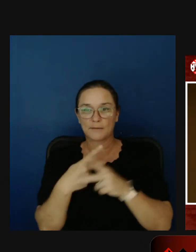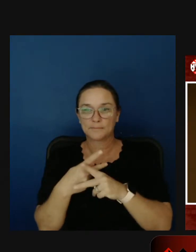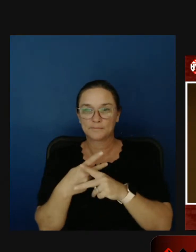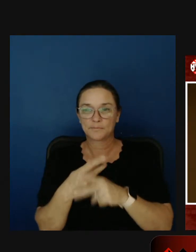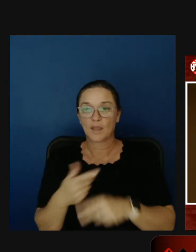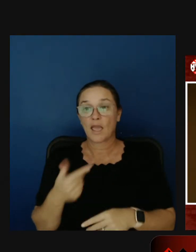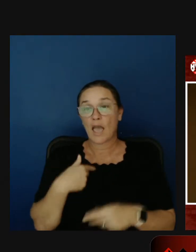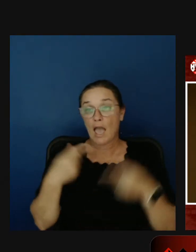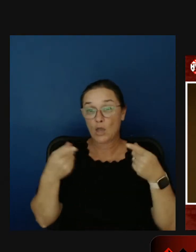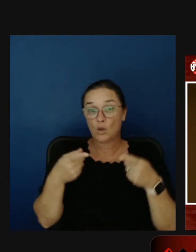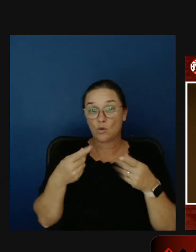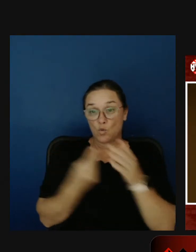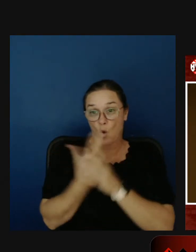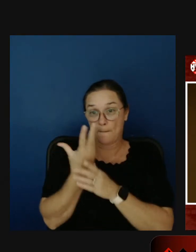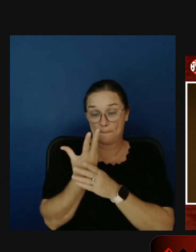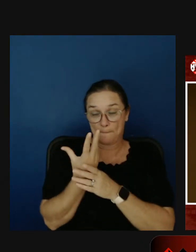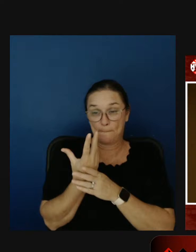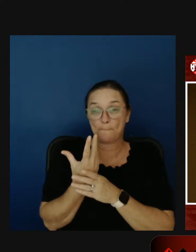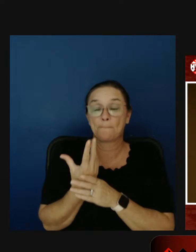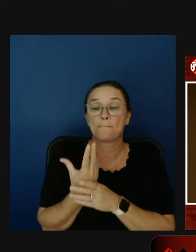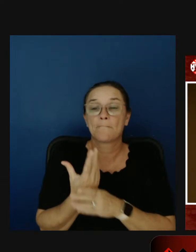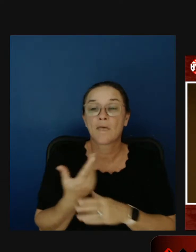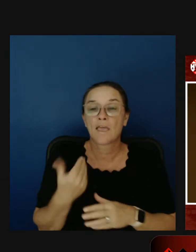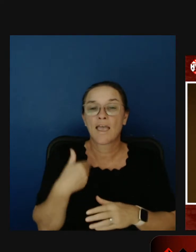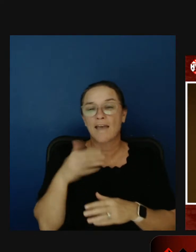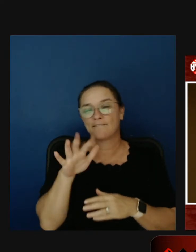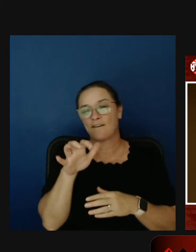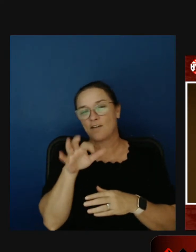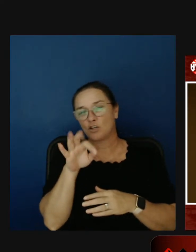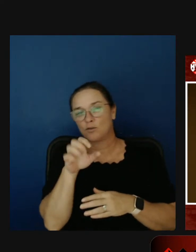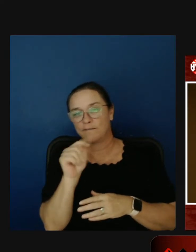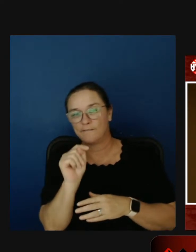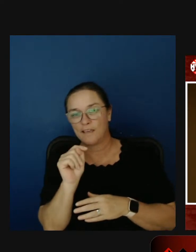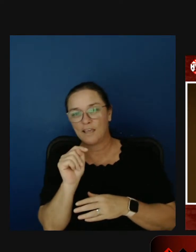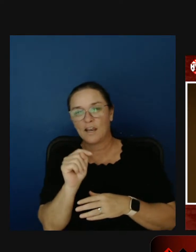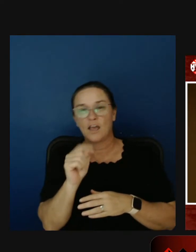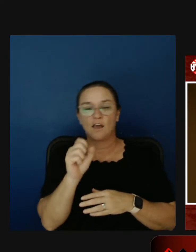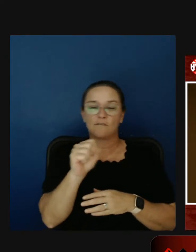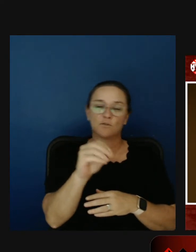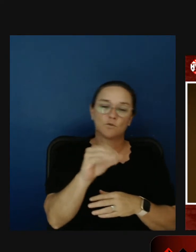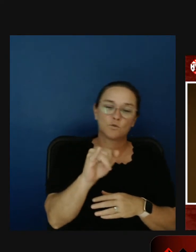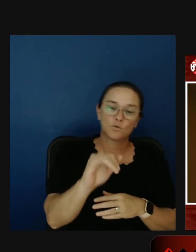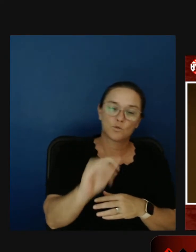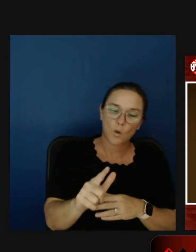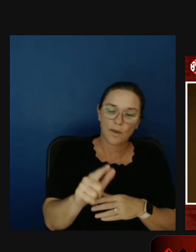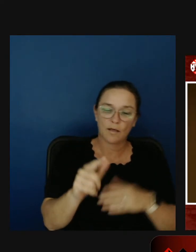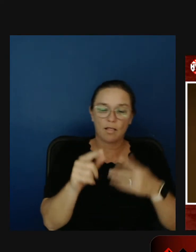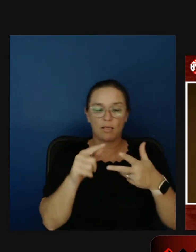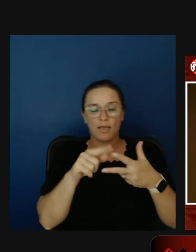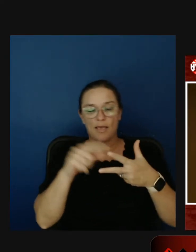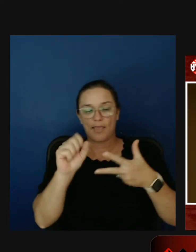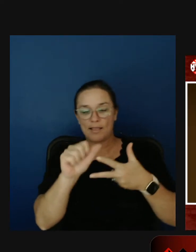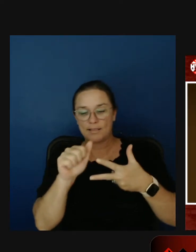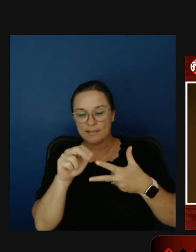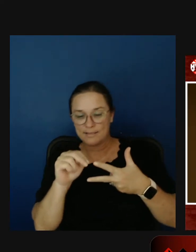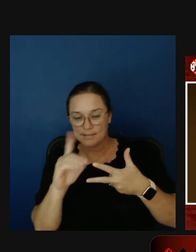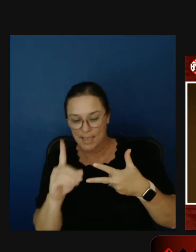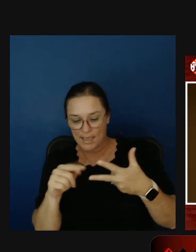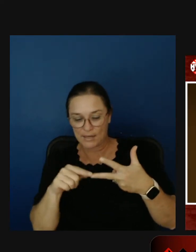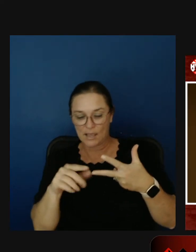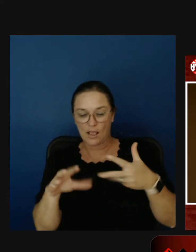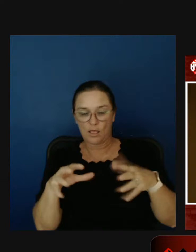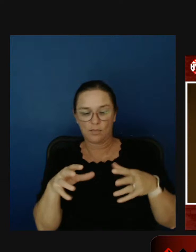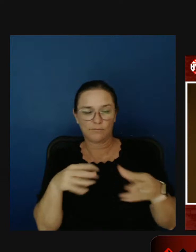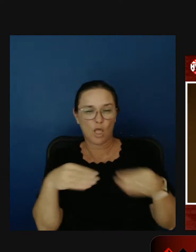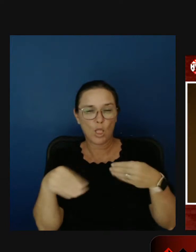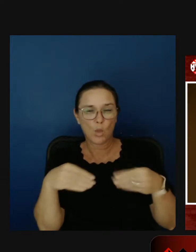grow up, you've got about 500 feet of soil, sand, and other loose material on top of the bedrock. Well, you might ask yourself, well, how do you